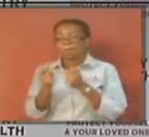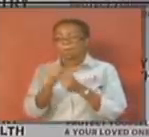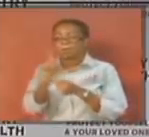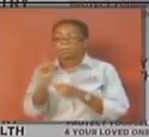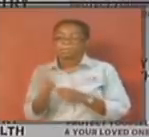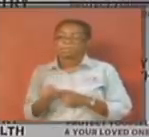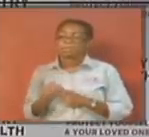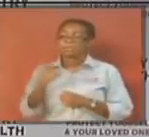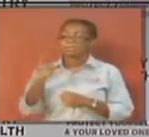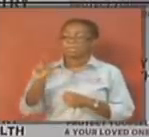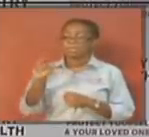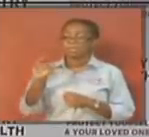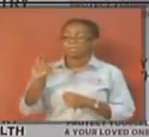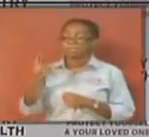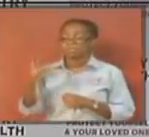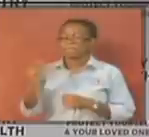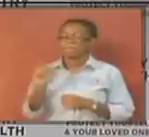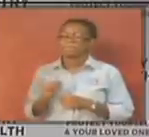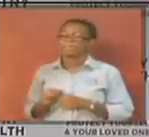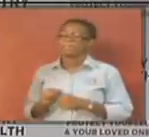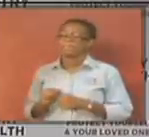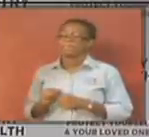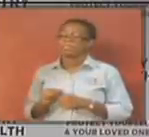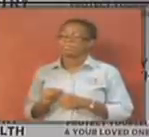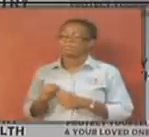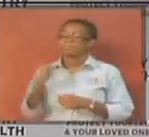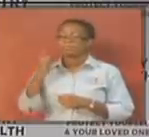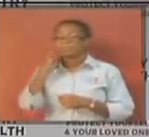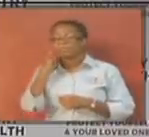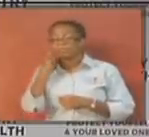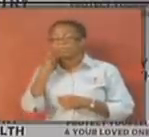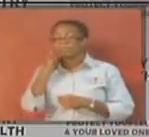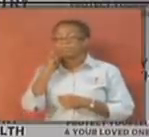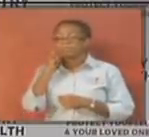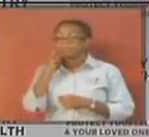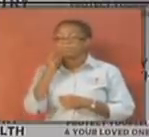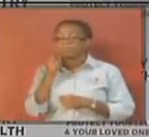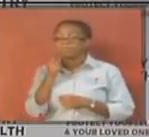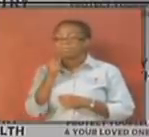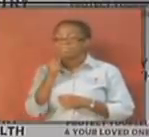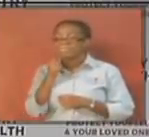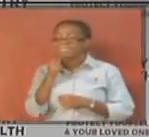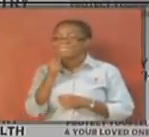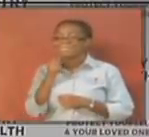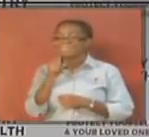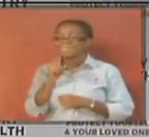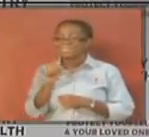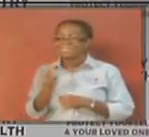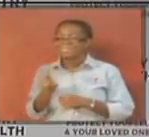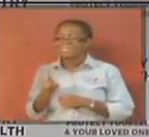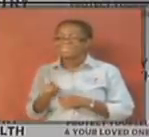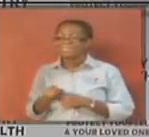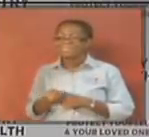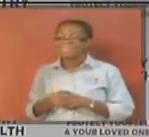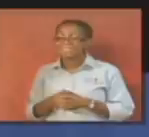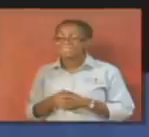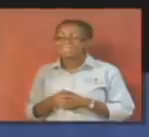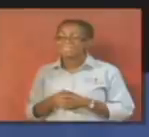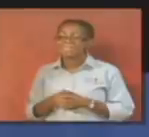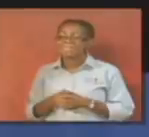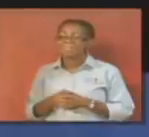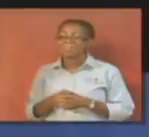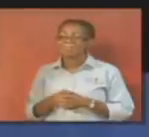Let's get a quick one question, please, from CNC3. All right, Professor